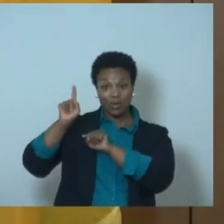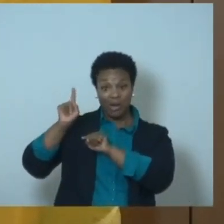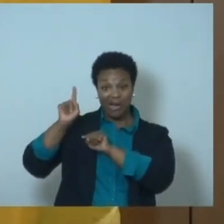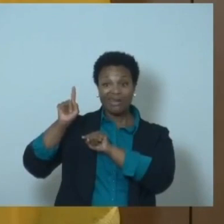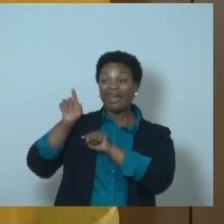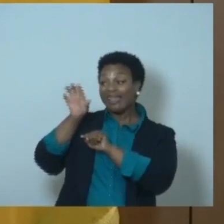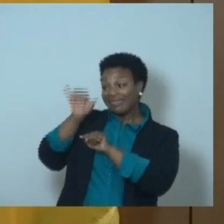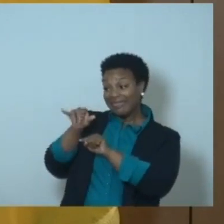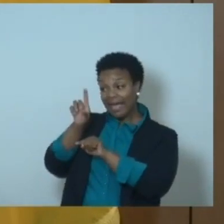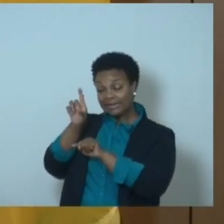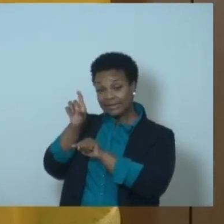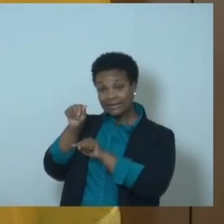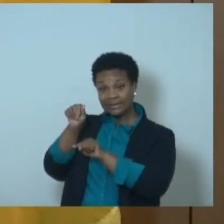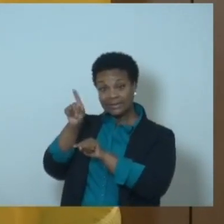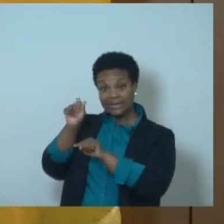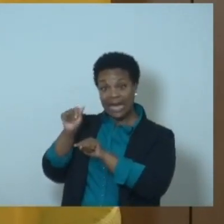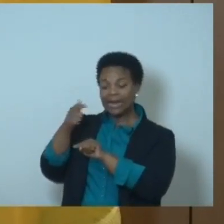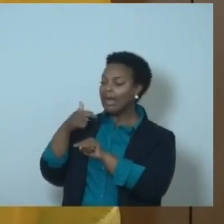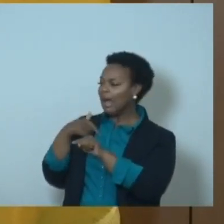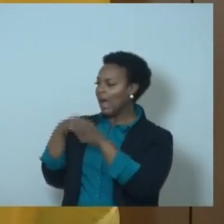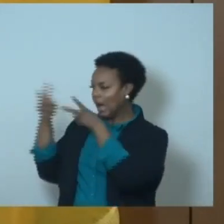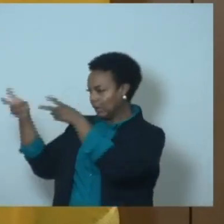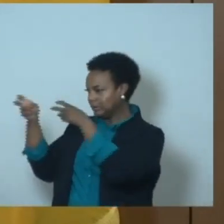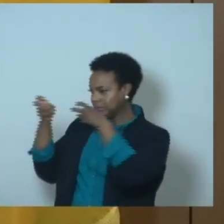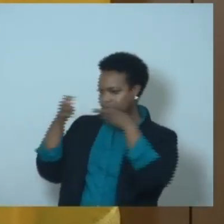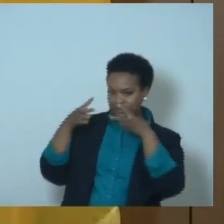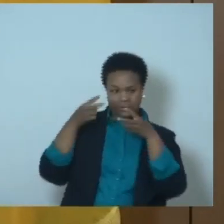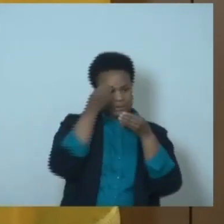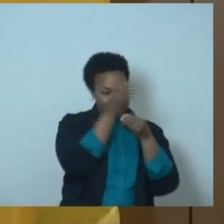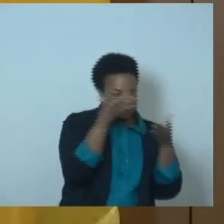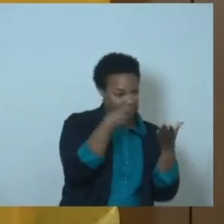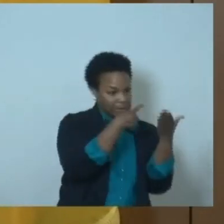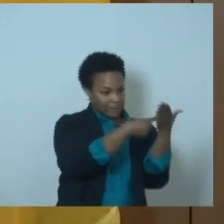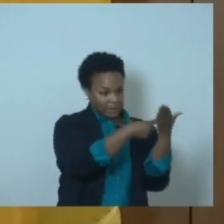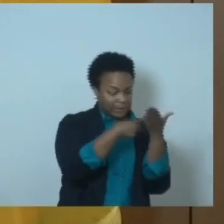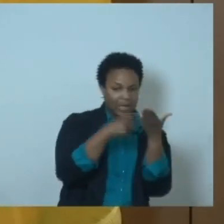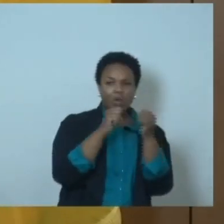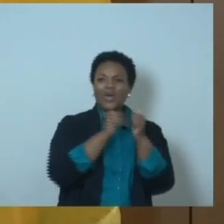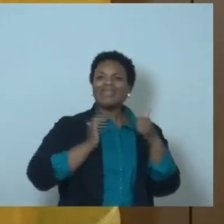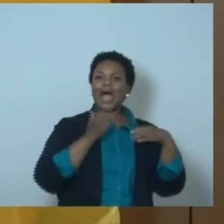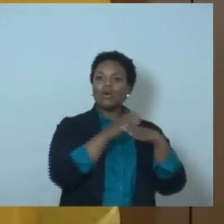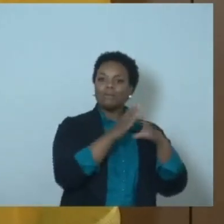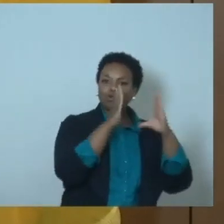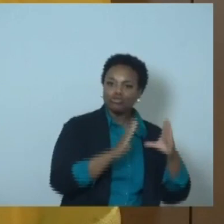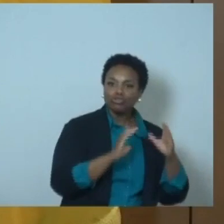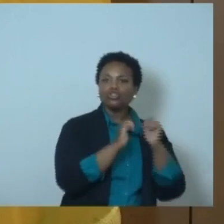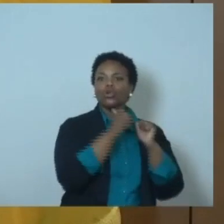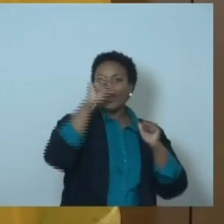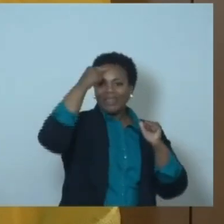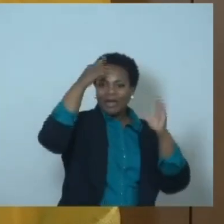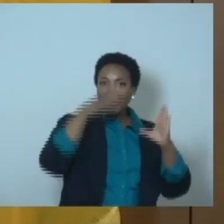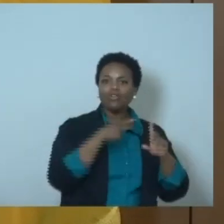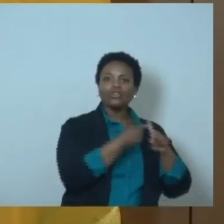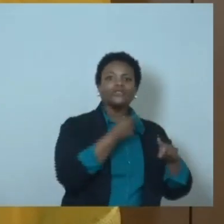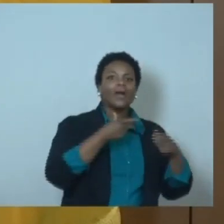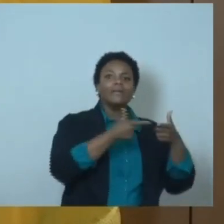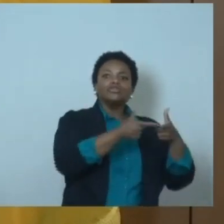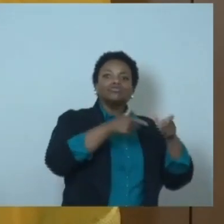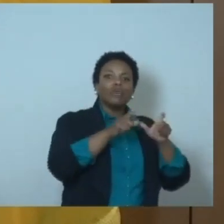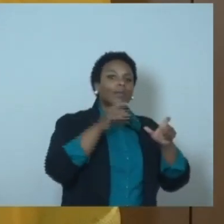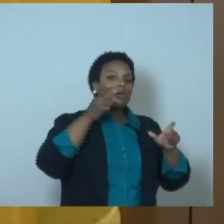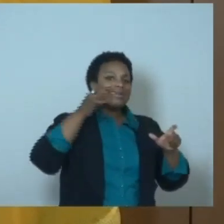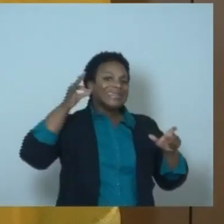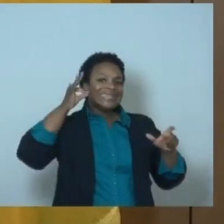our partners, all the governors and presidents of our tribal nations, to really talk about